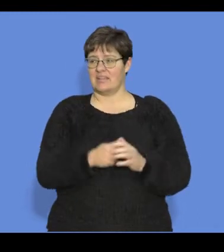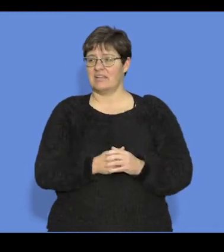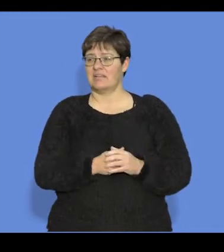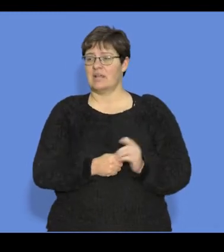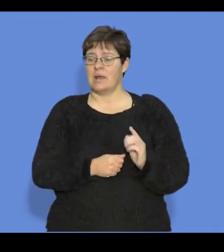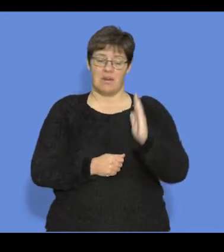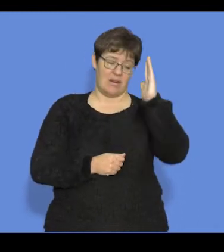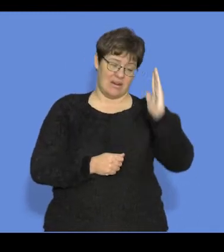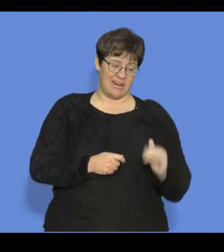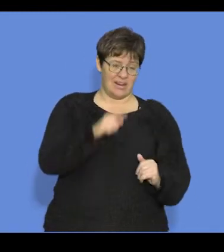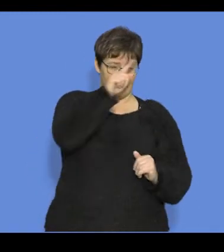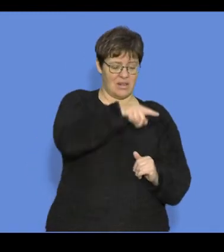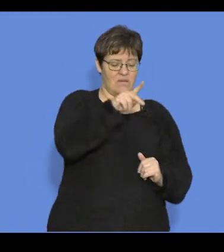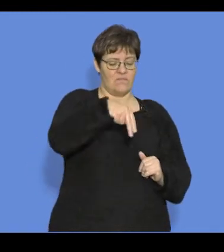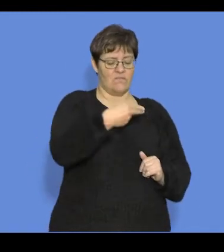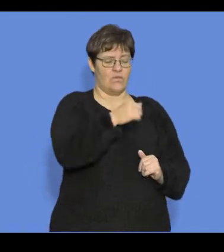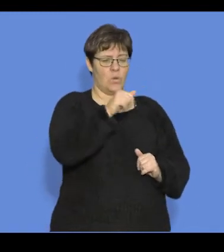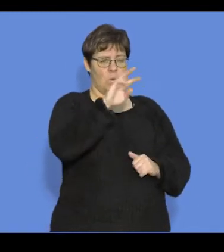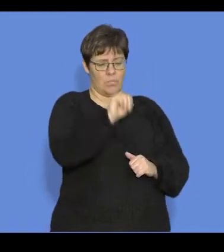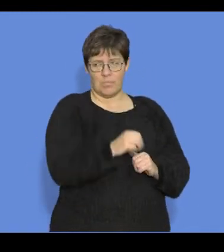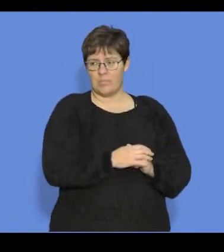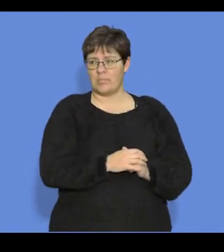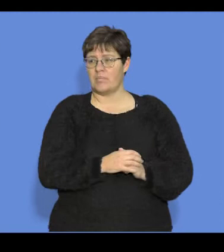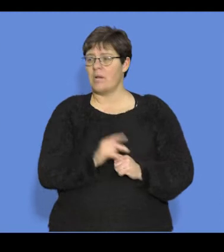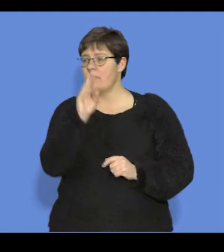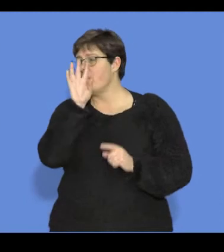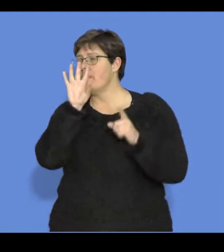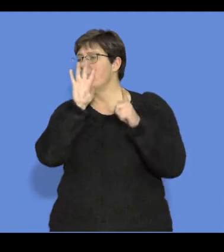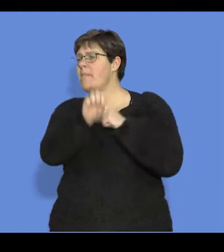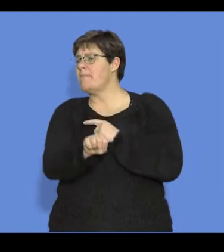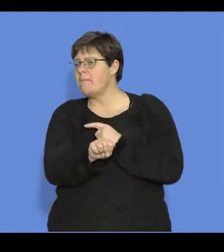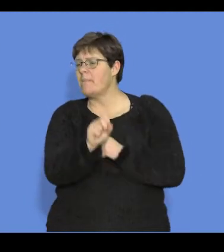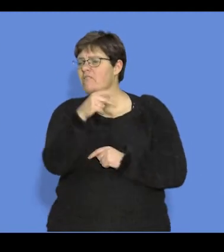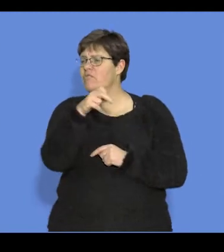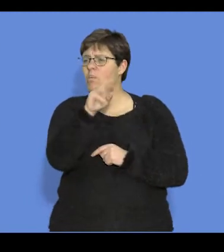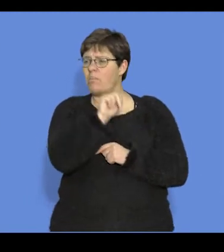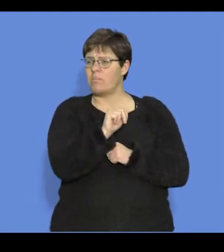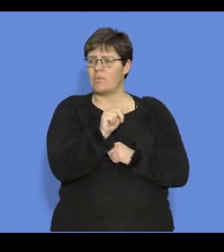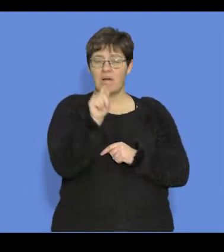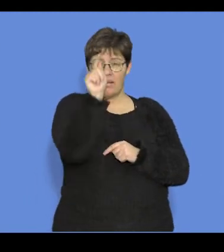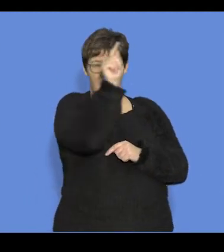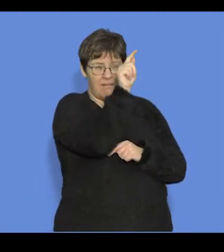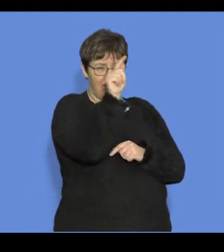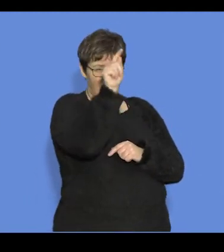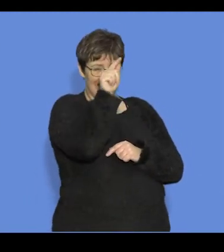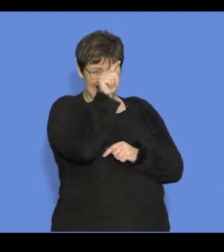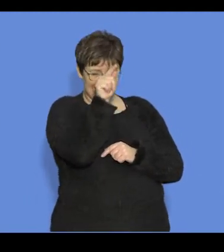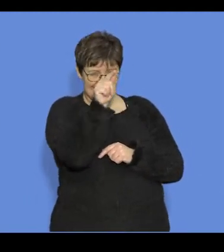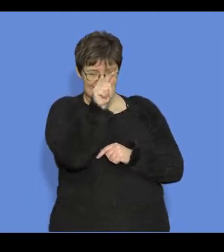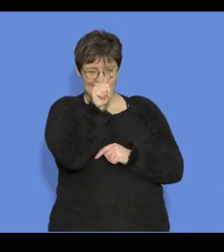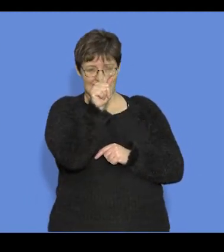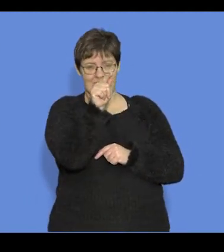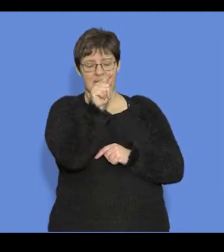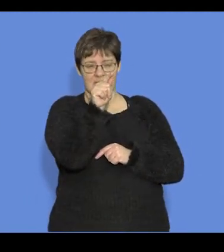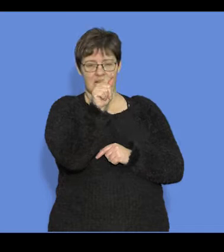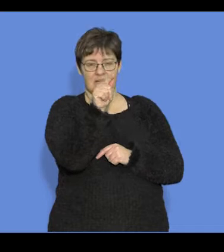is phloem. And one way you can recognize phloem is that thing is one of the